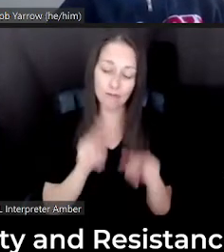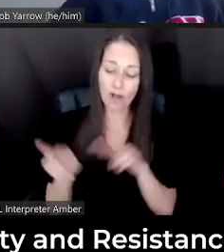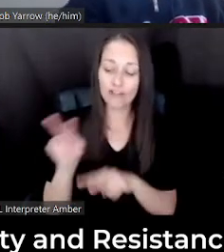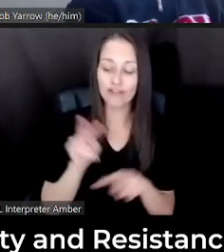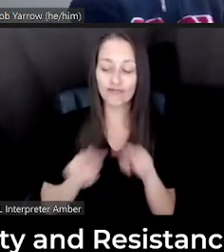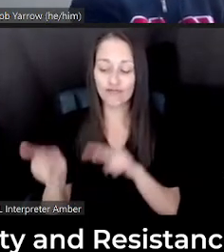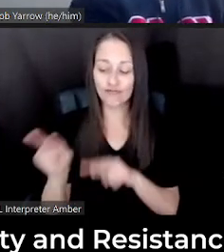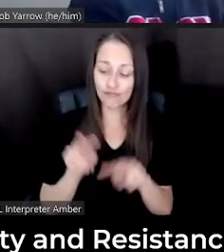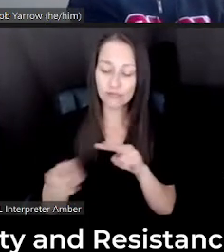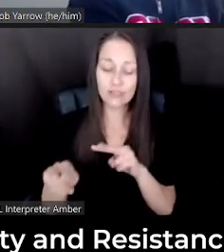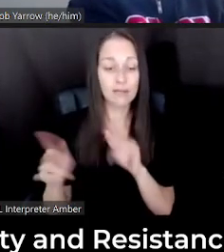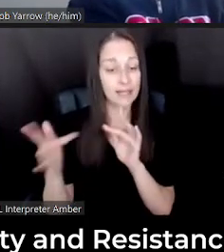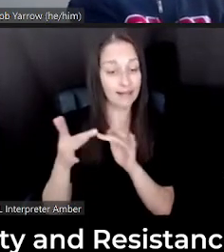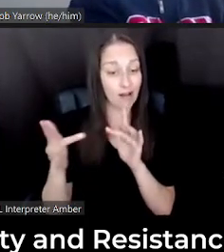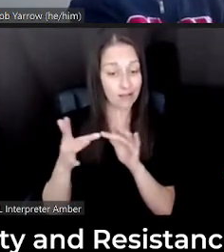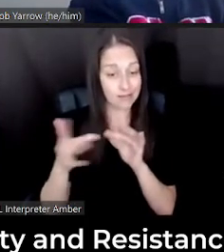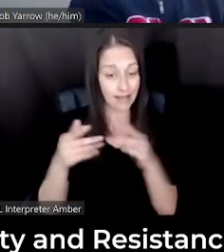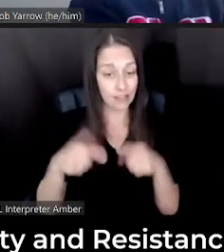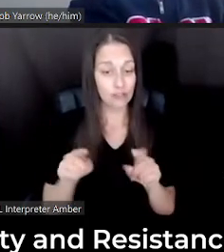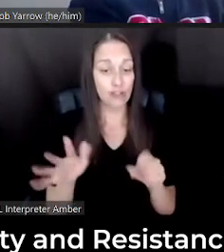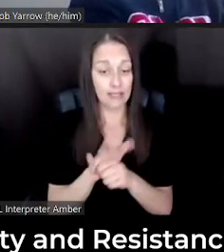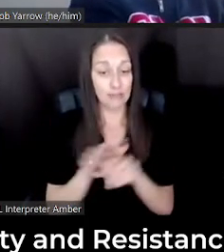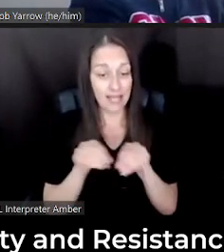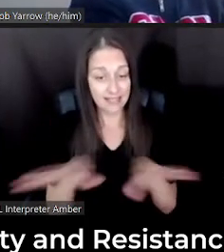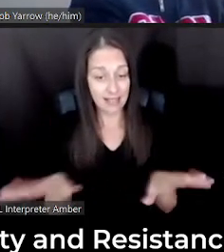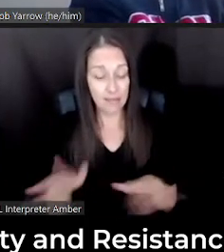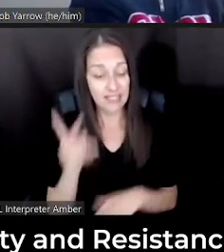during the pandemic and seeing how they've been enduring